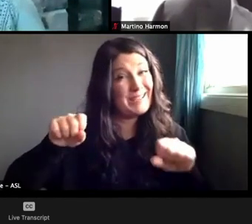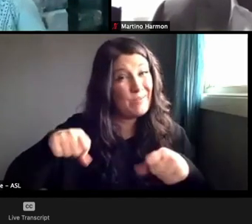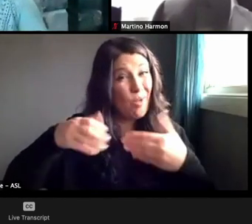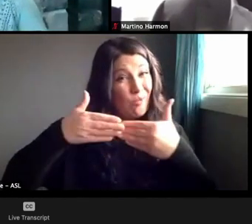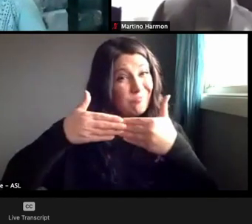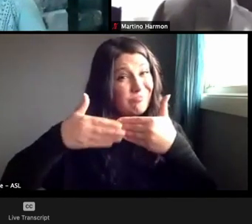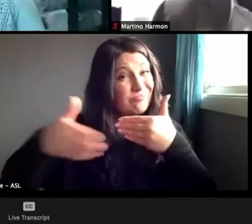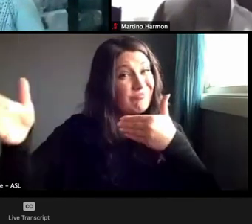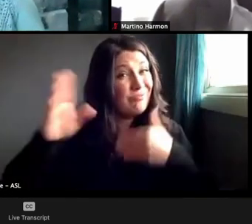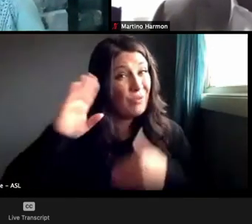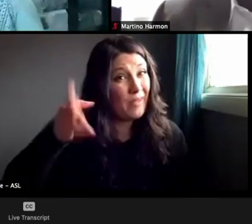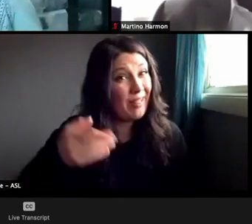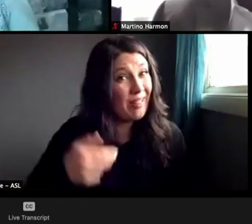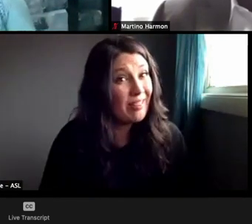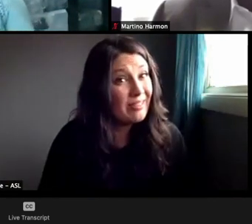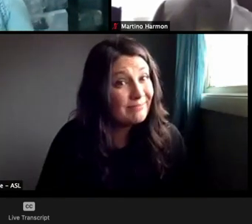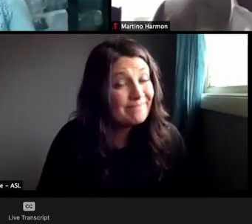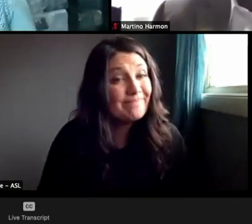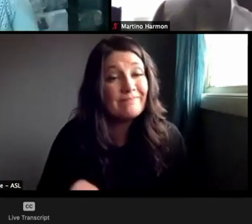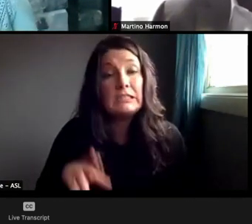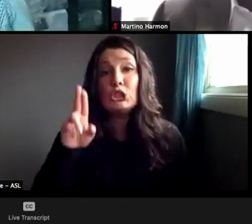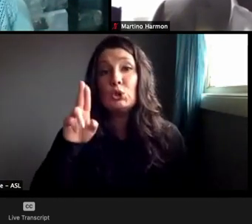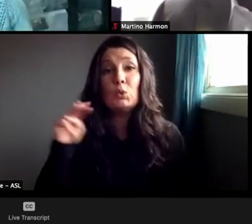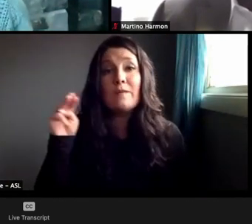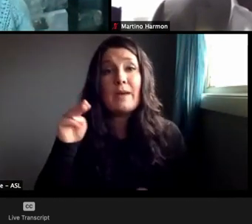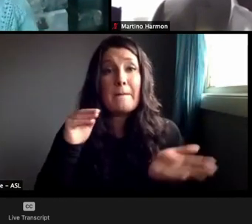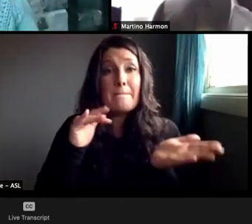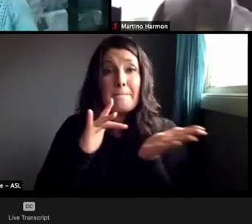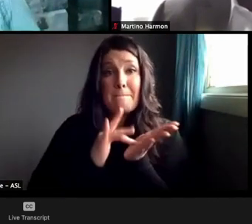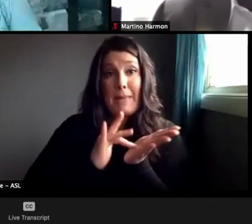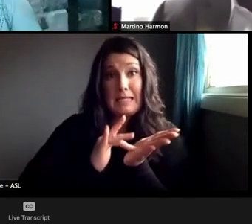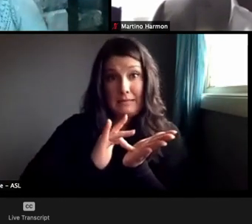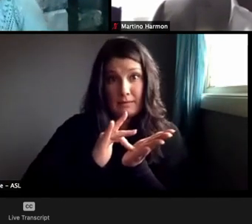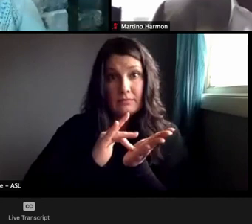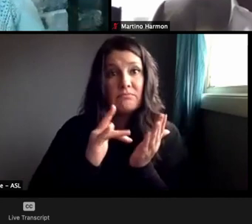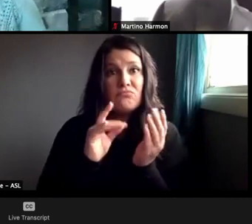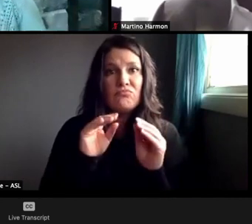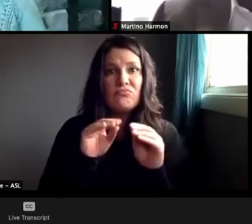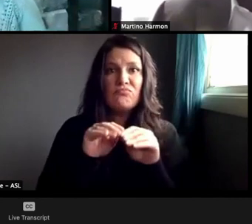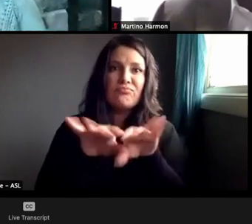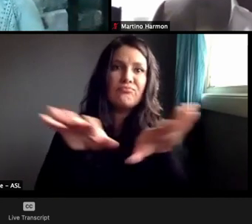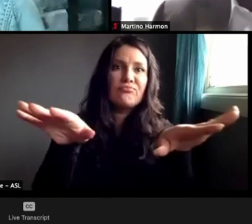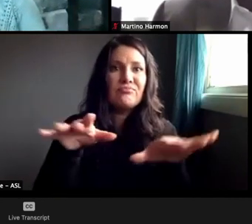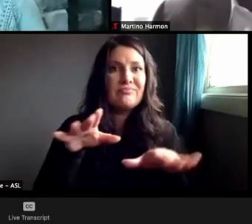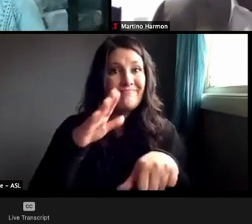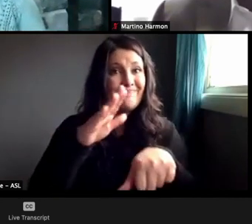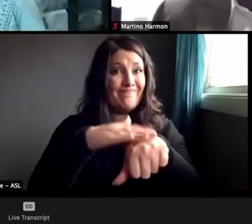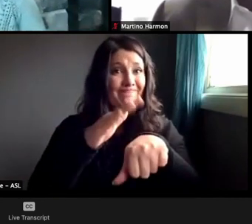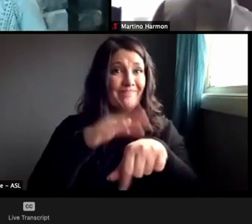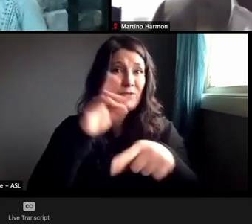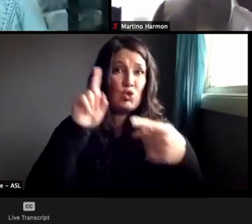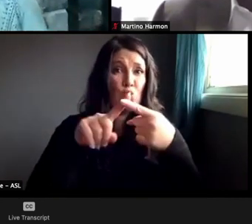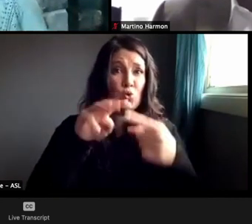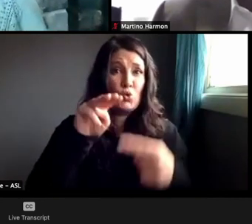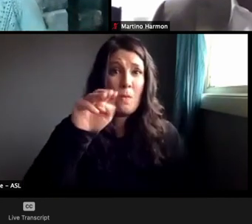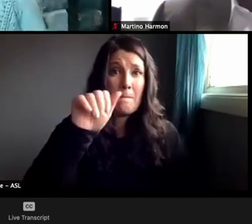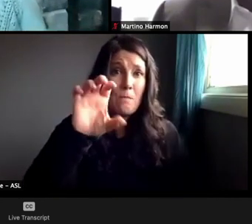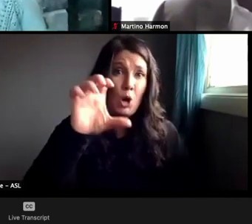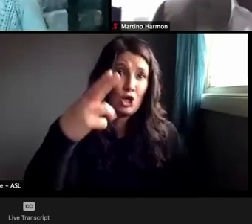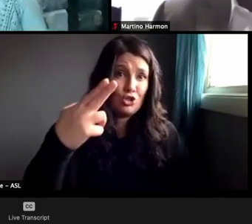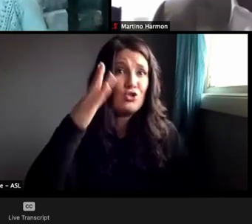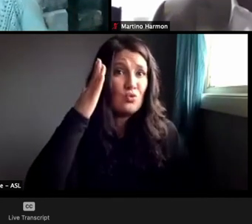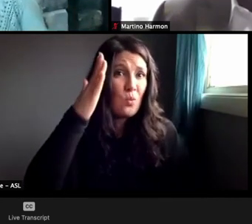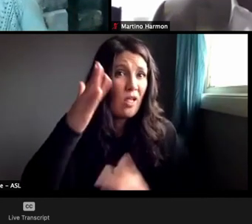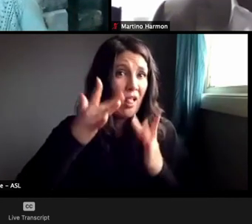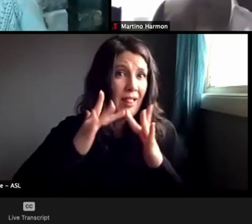released similar guidance for their employees, and they're indicating through at least the end of March. So we know that we're going to continue to